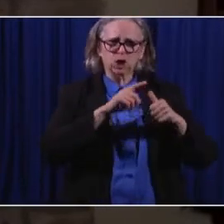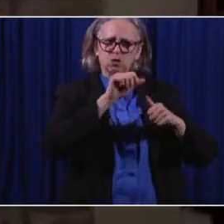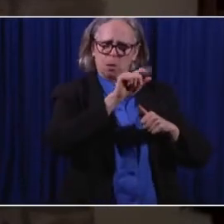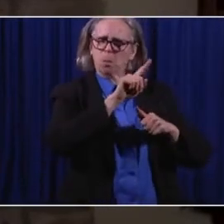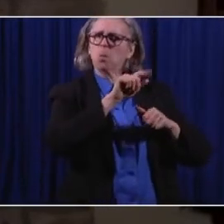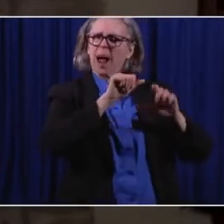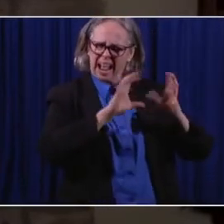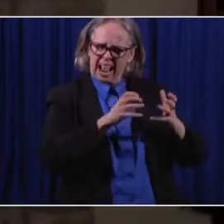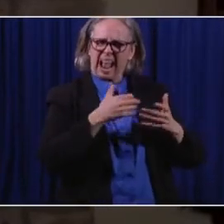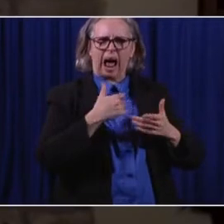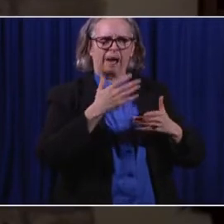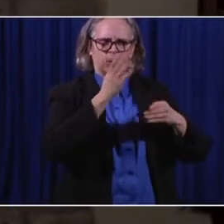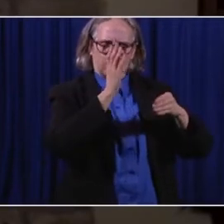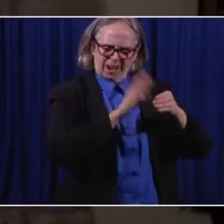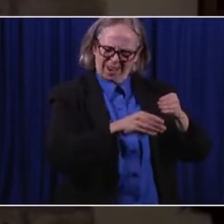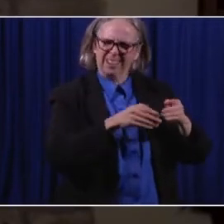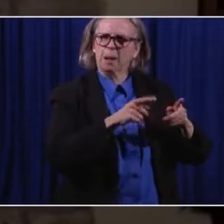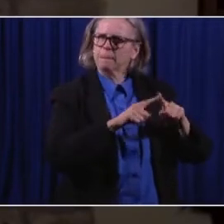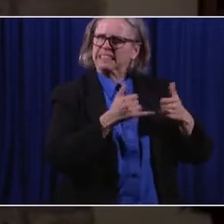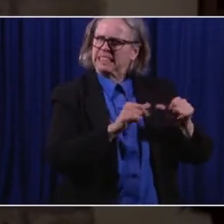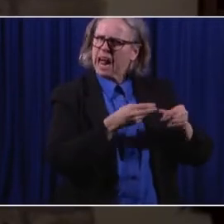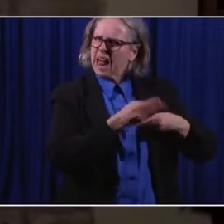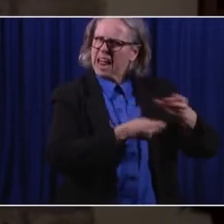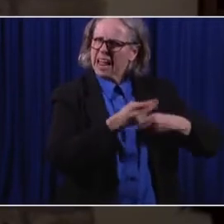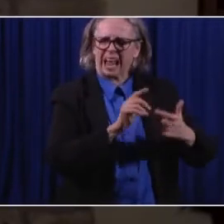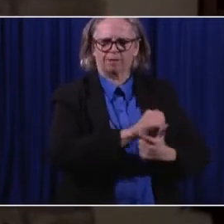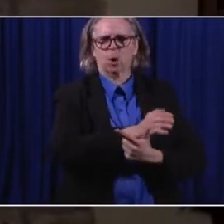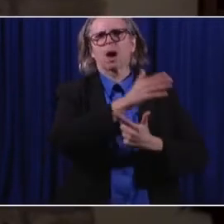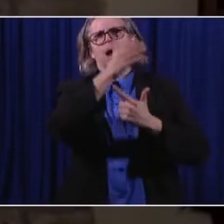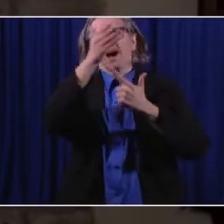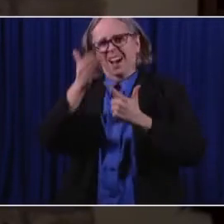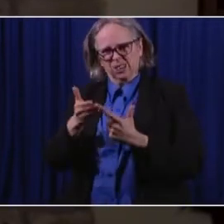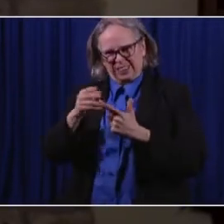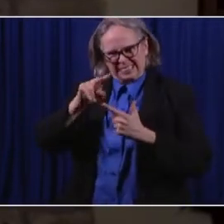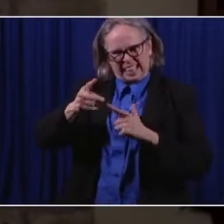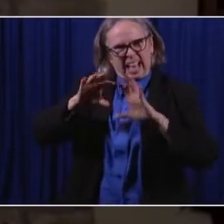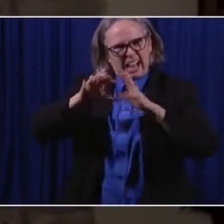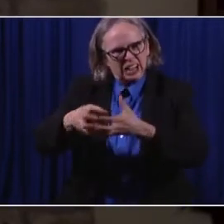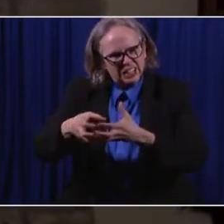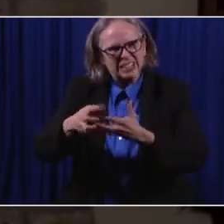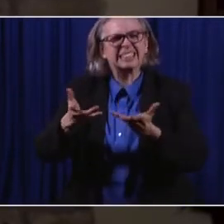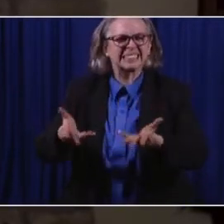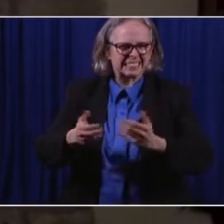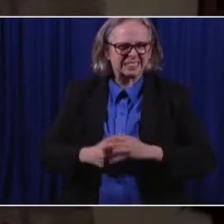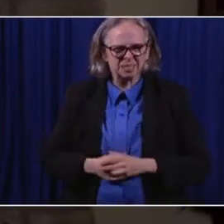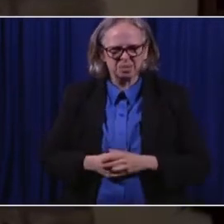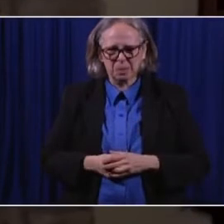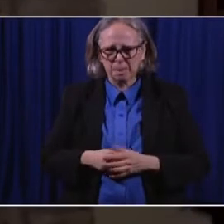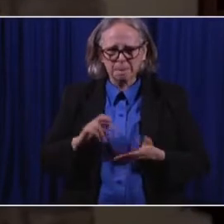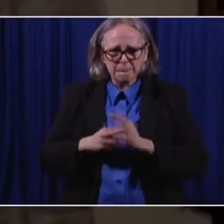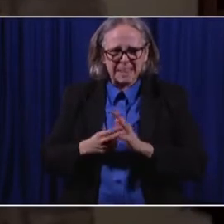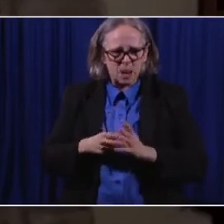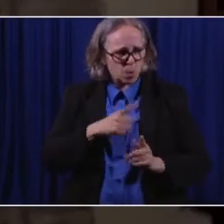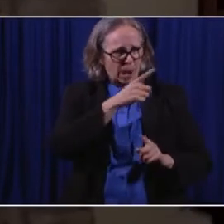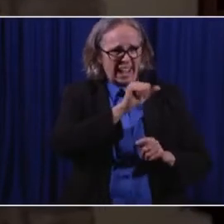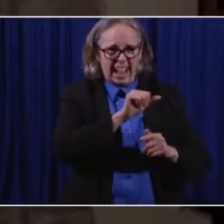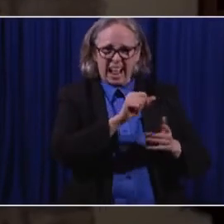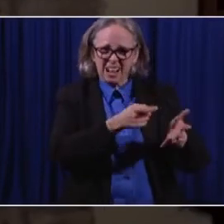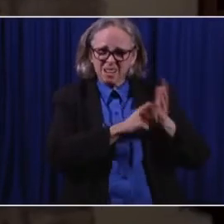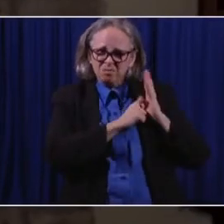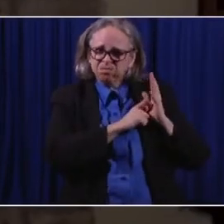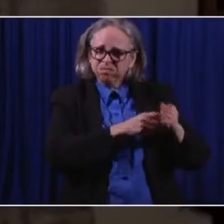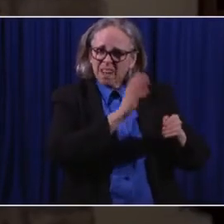least well down the track. You know, we're not saying we have to get 1A done before we go to the next group. We're not saying that,